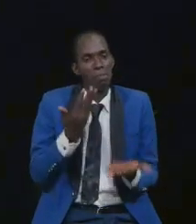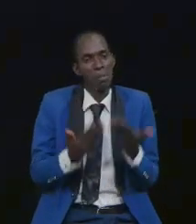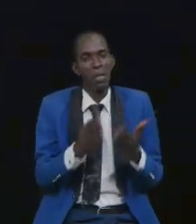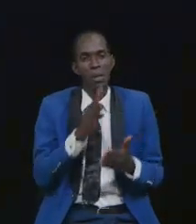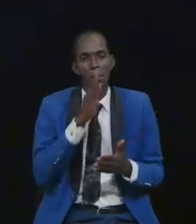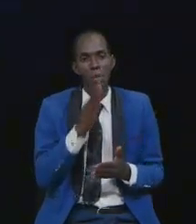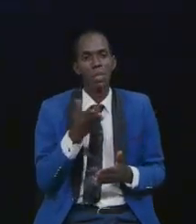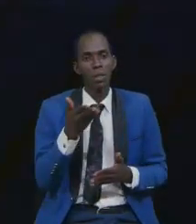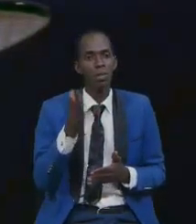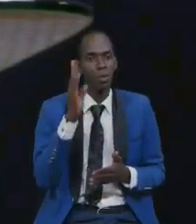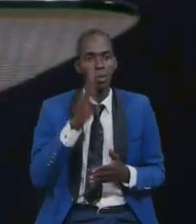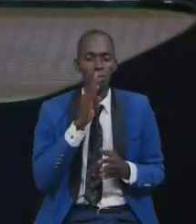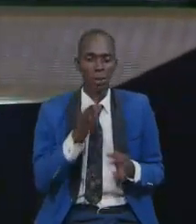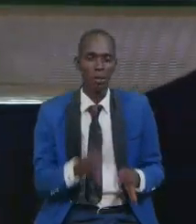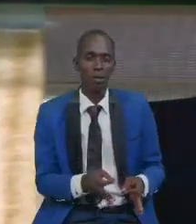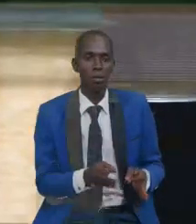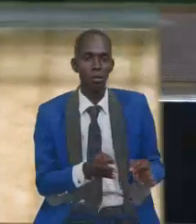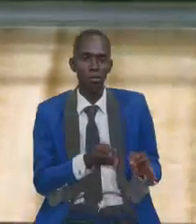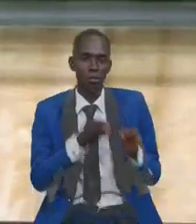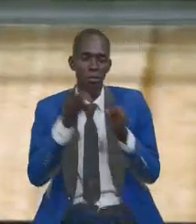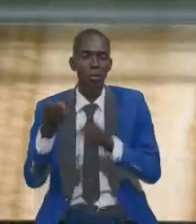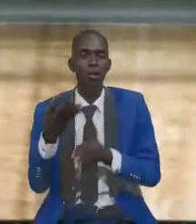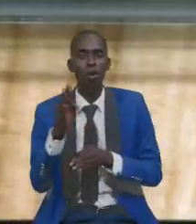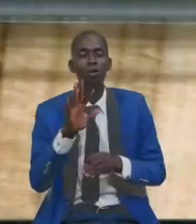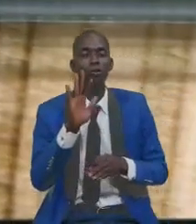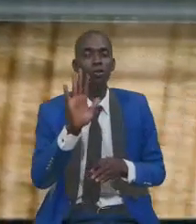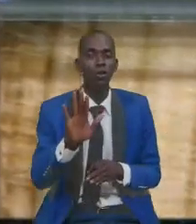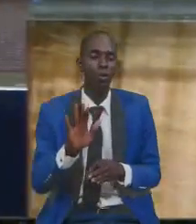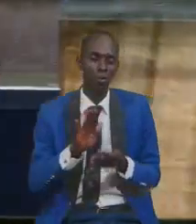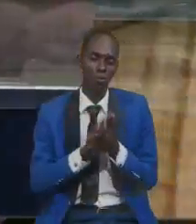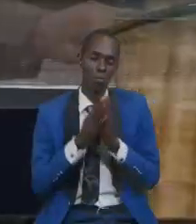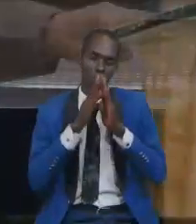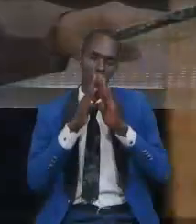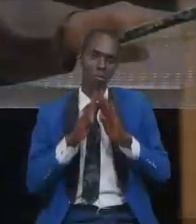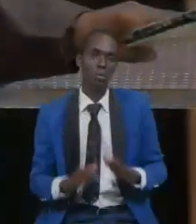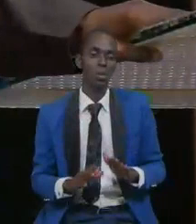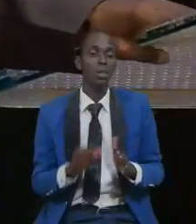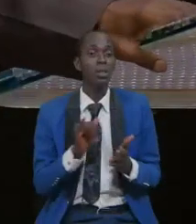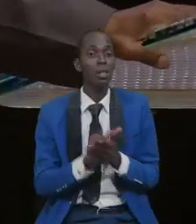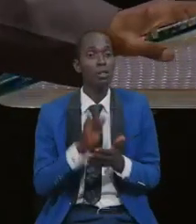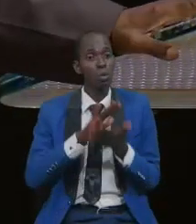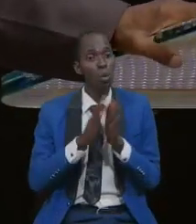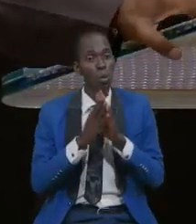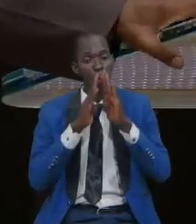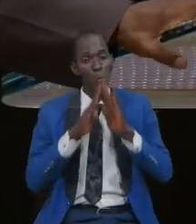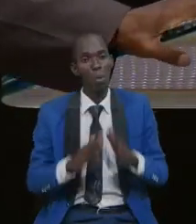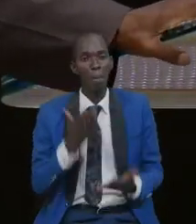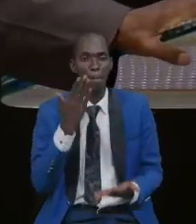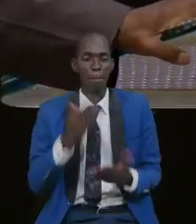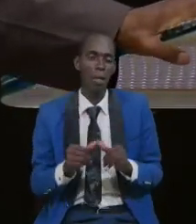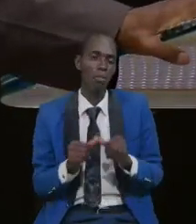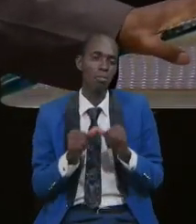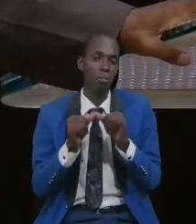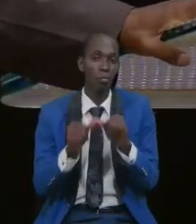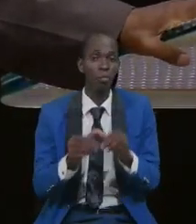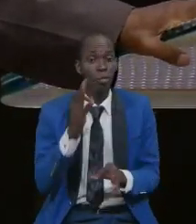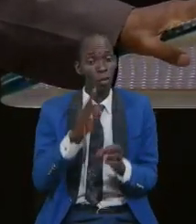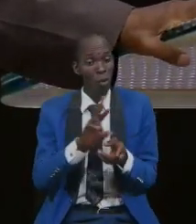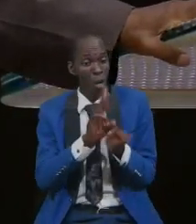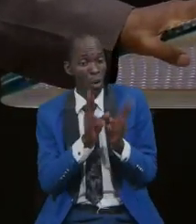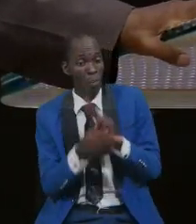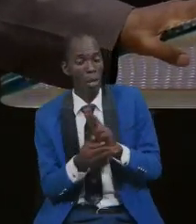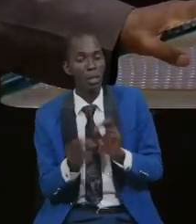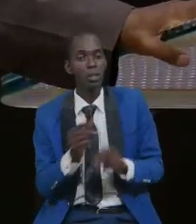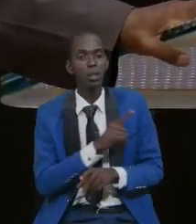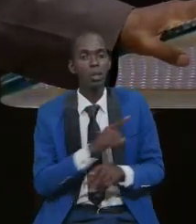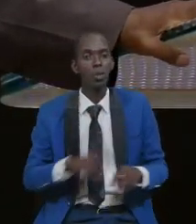thy tranquility, that is, your peace might continue. If you will repent, the Lord might bring you